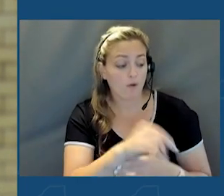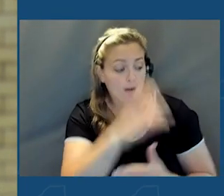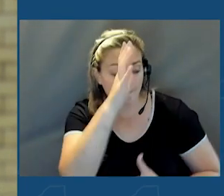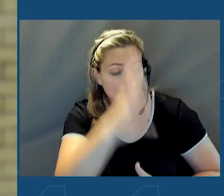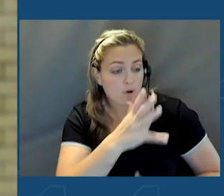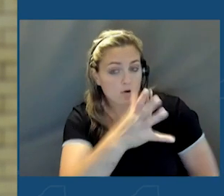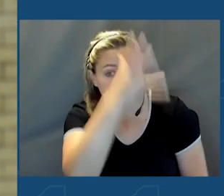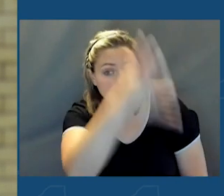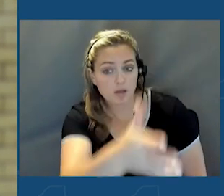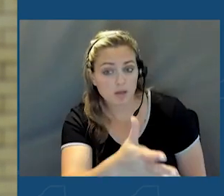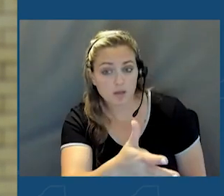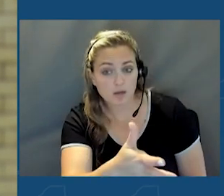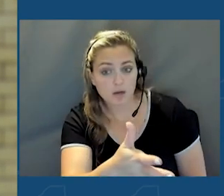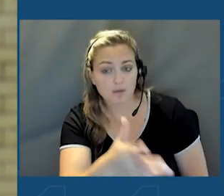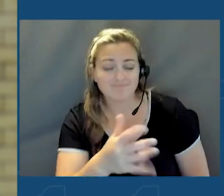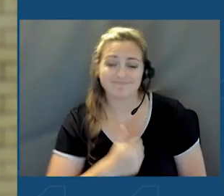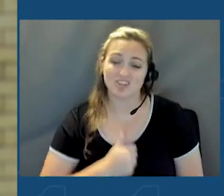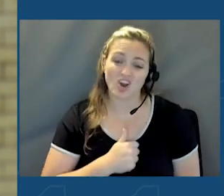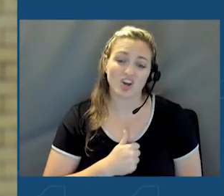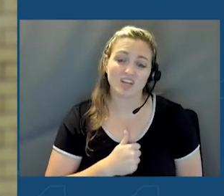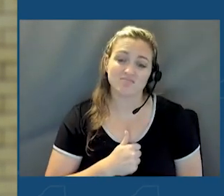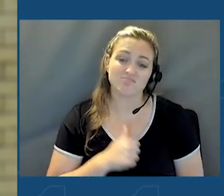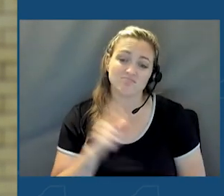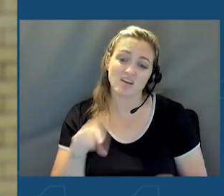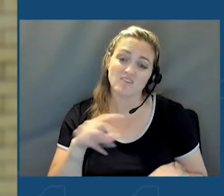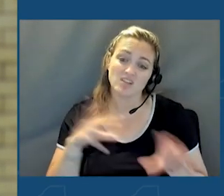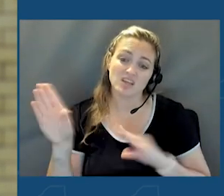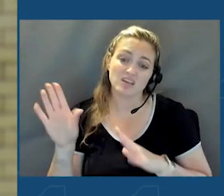leave. We know we don't want that.